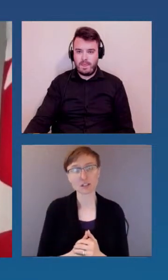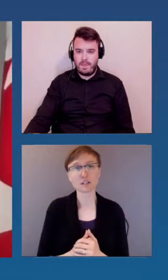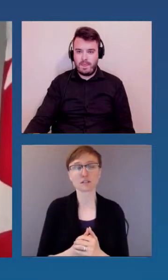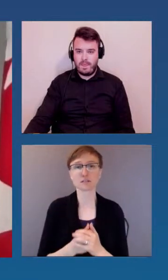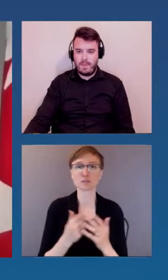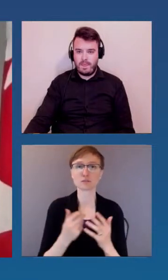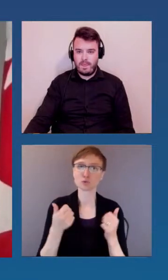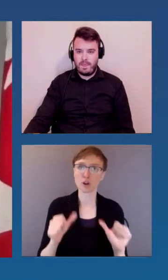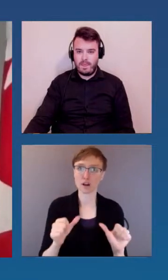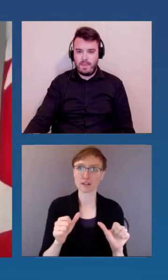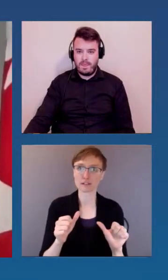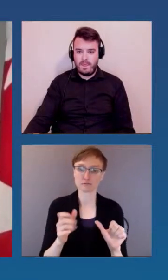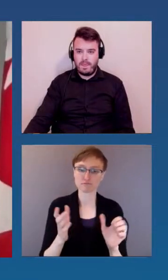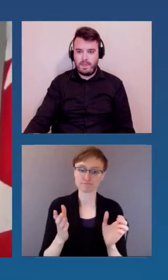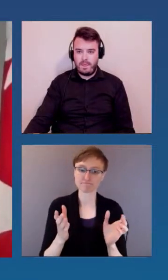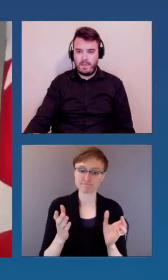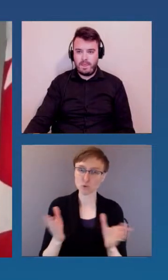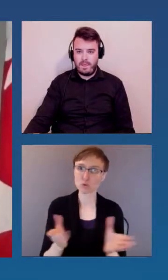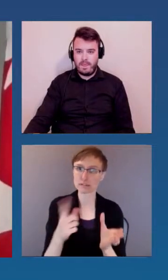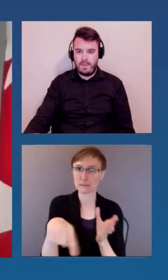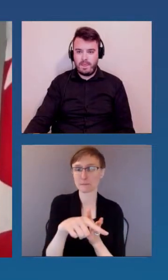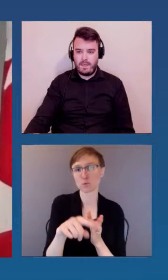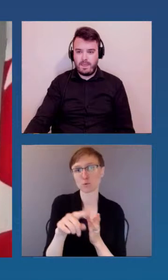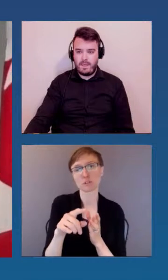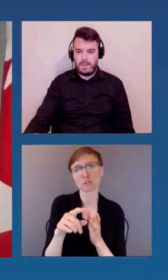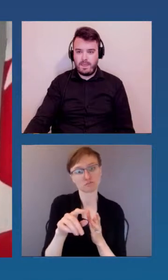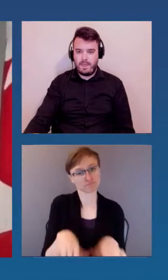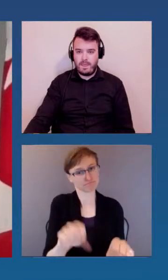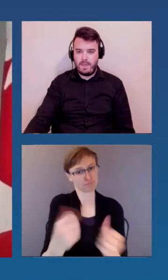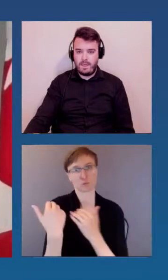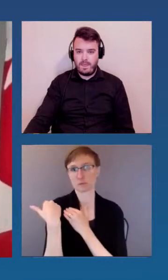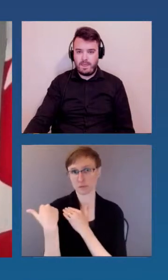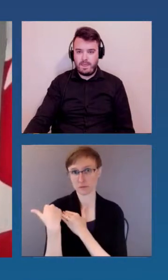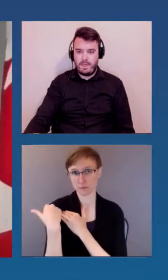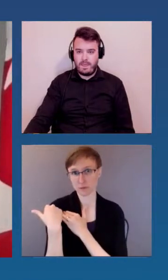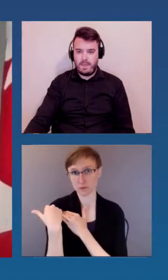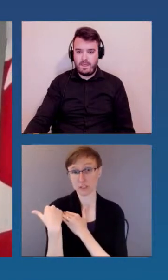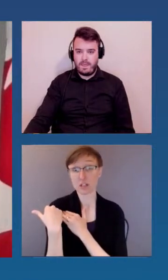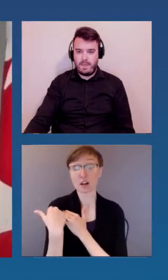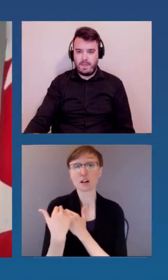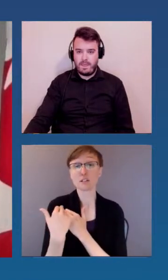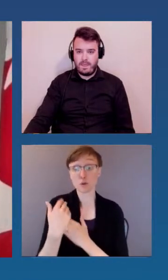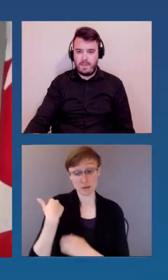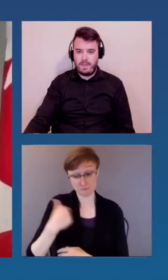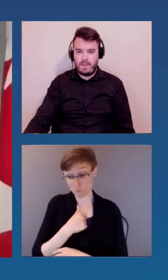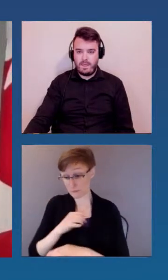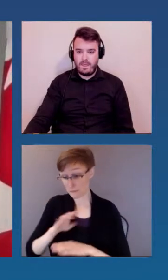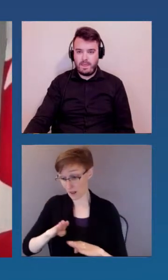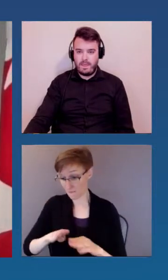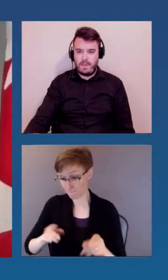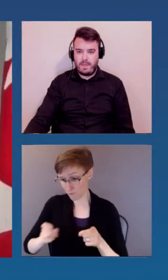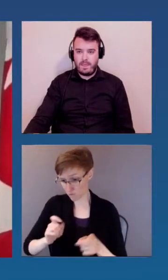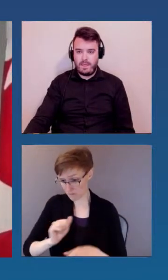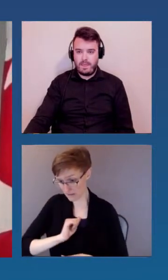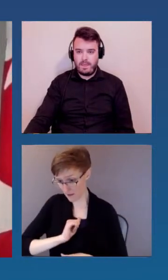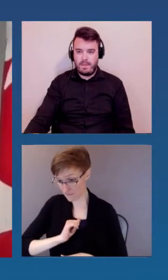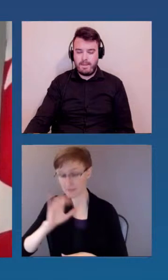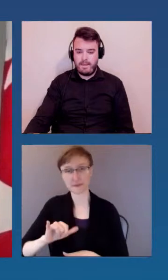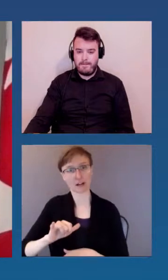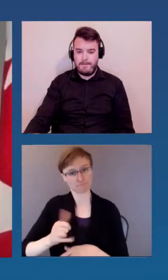responsibility societally. We're doing extremely well. Dr. Etches has led us through this pandemic with her leadership and